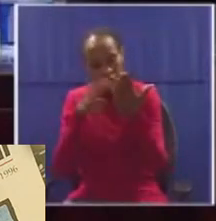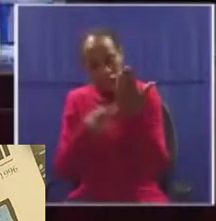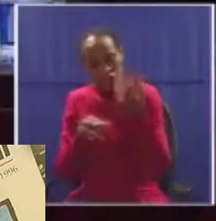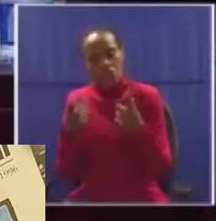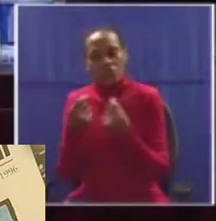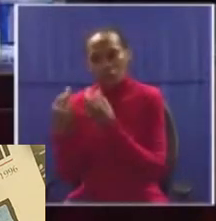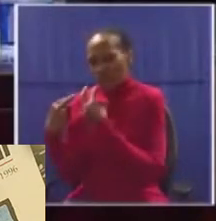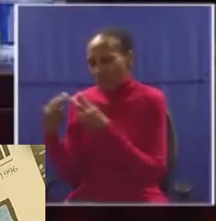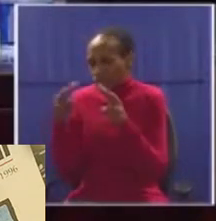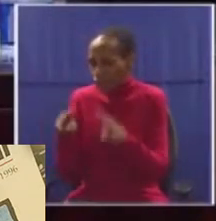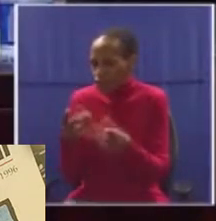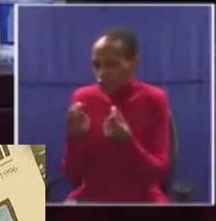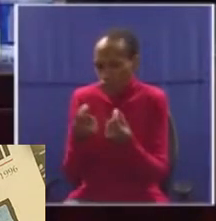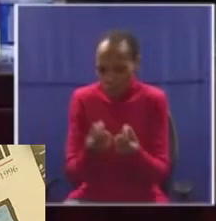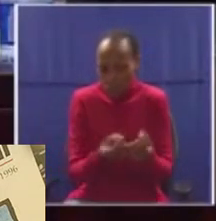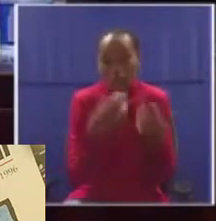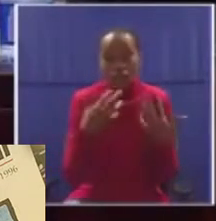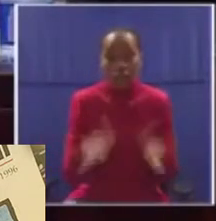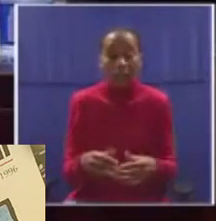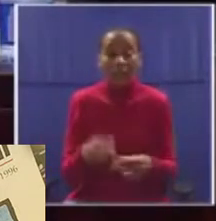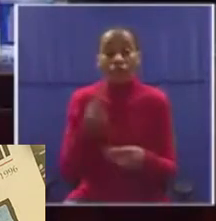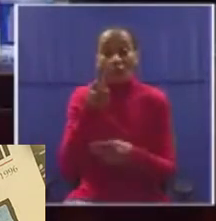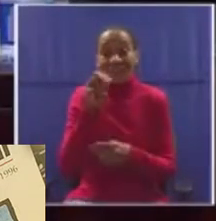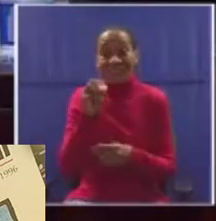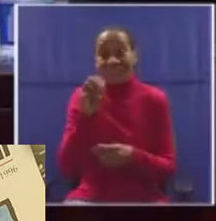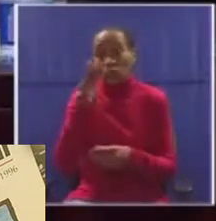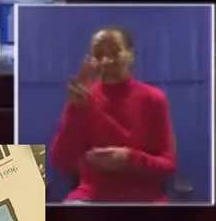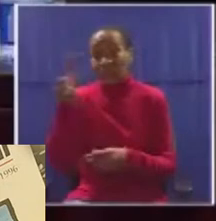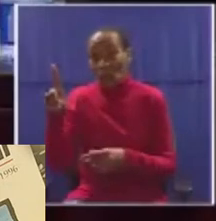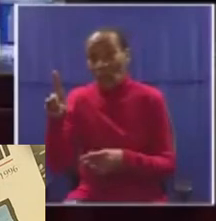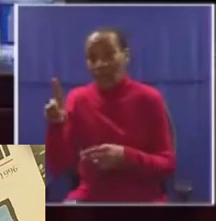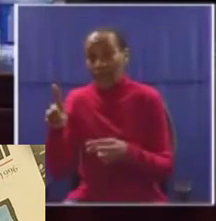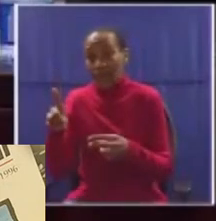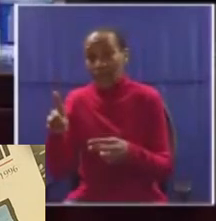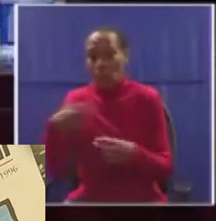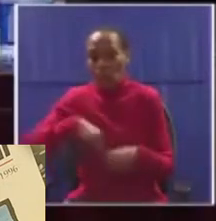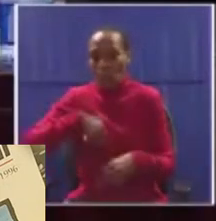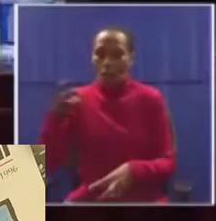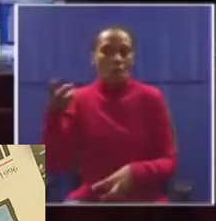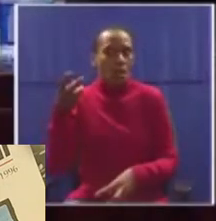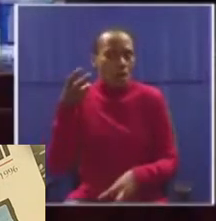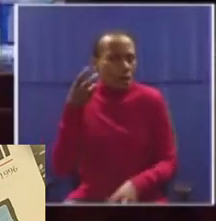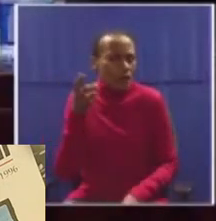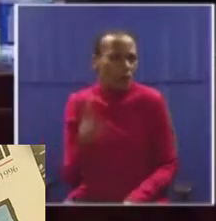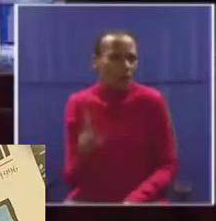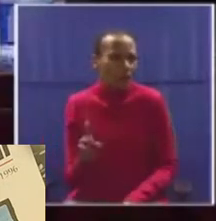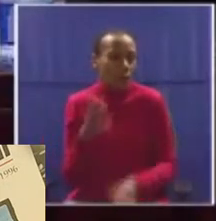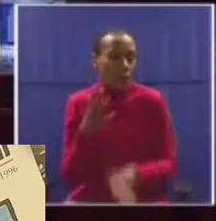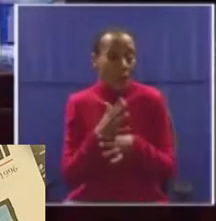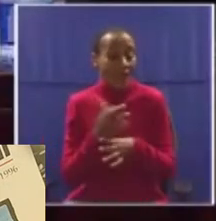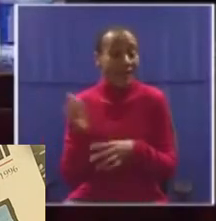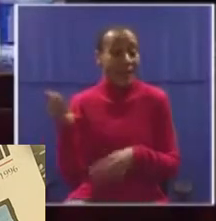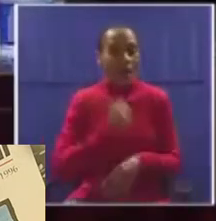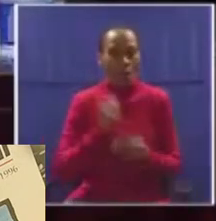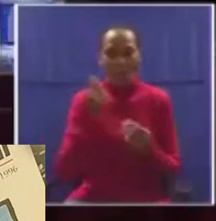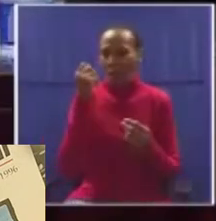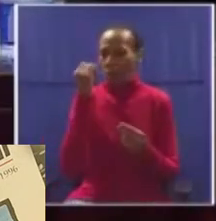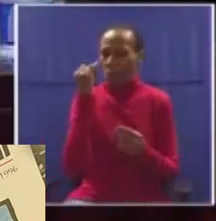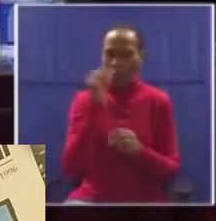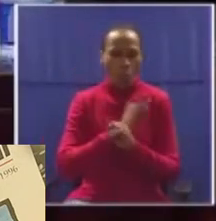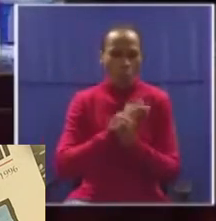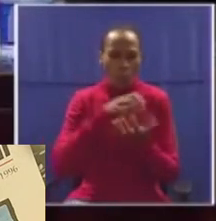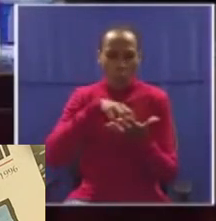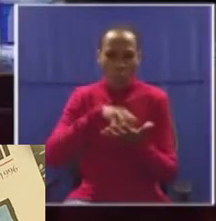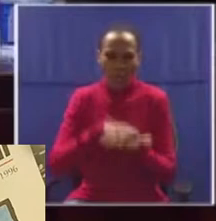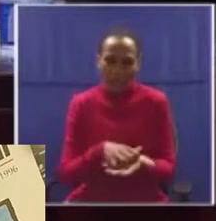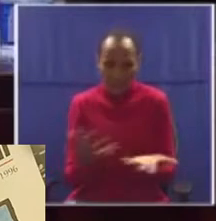when the result came out in 2021 we had as a country done poorly in particular the law